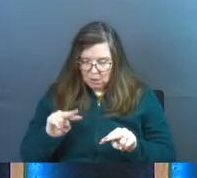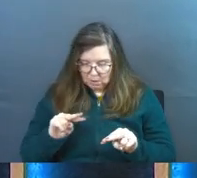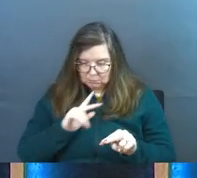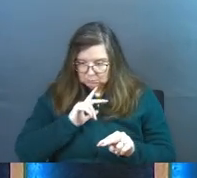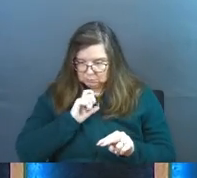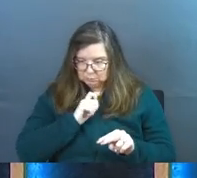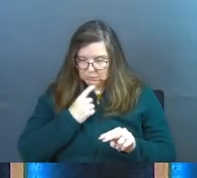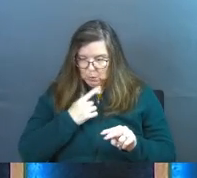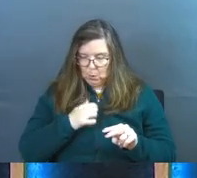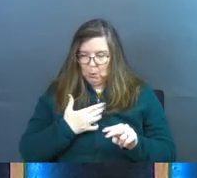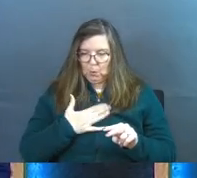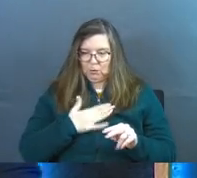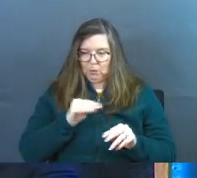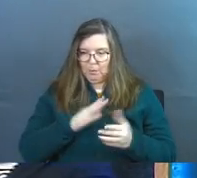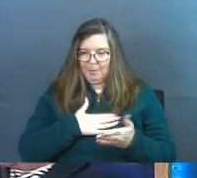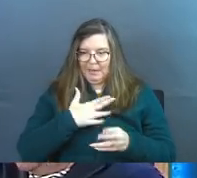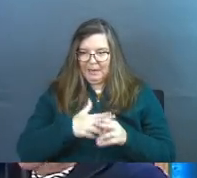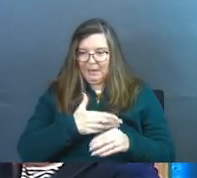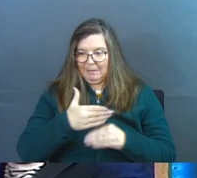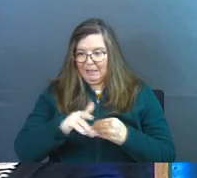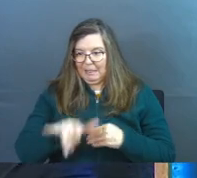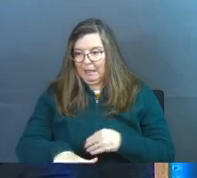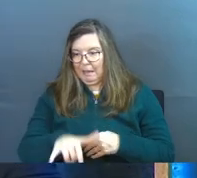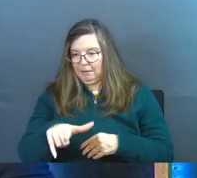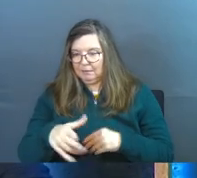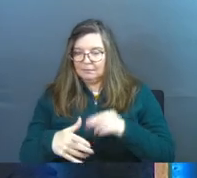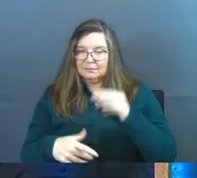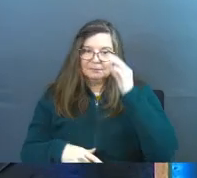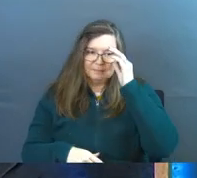down at the list and saying, oh God, don't put my name next to that?